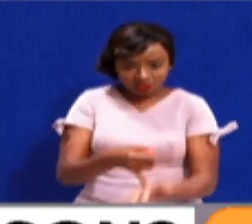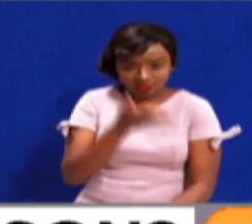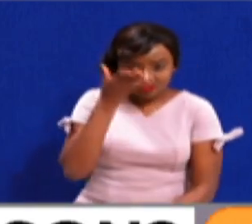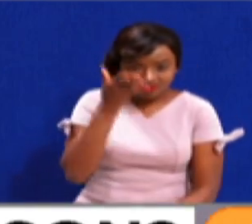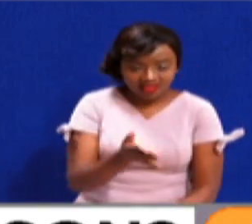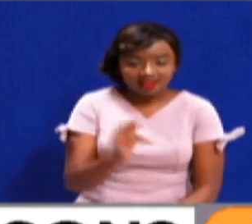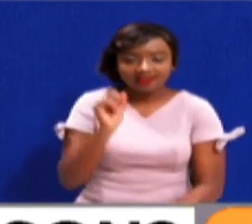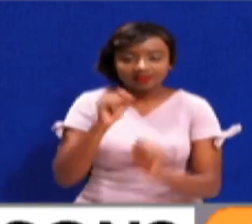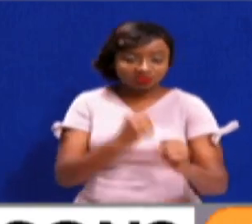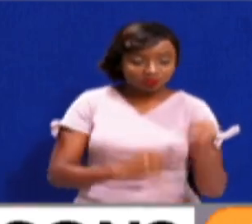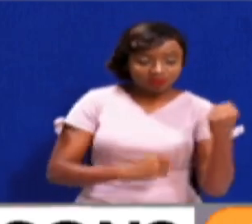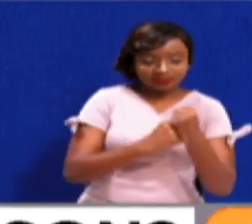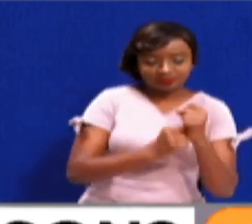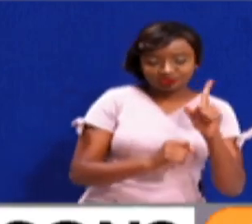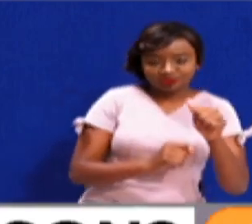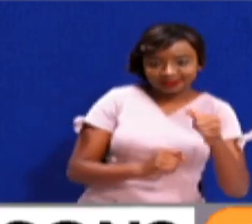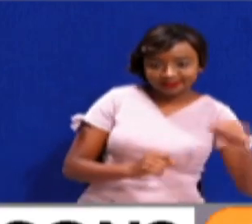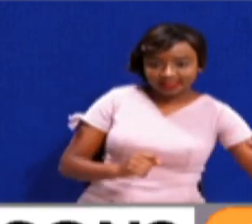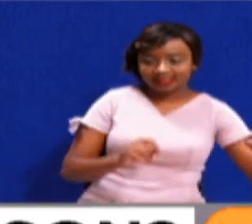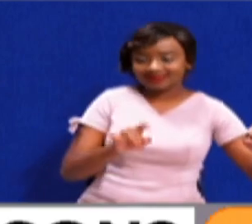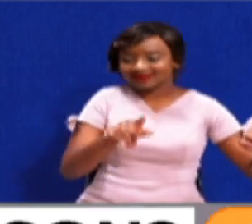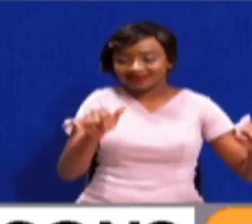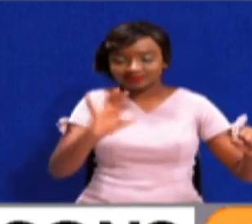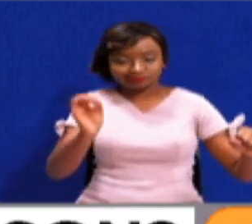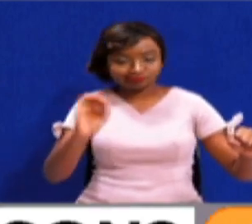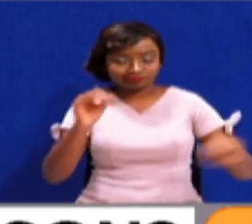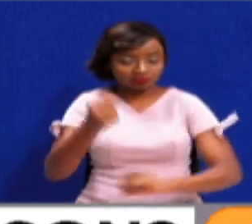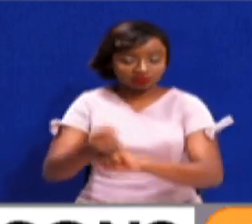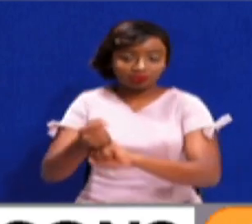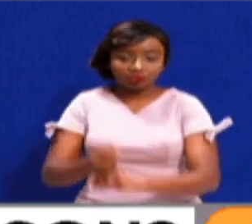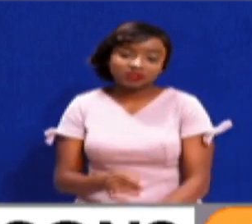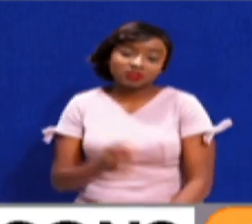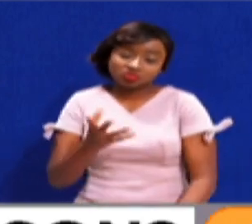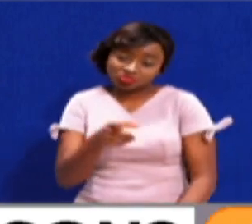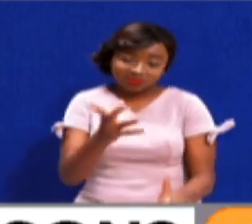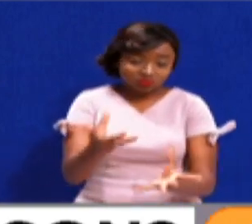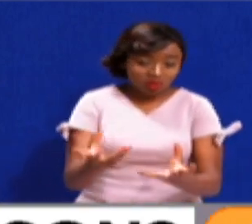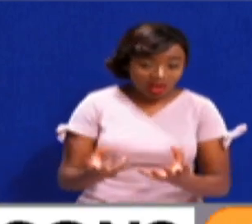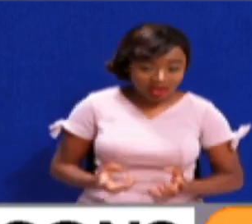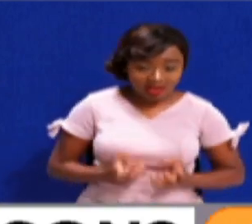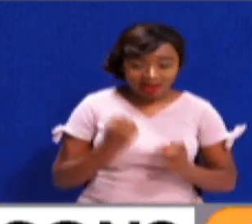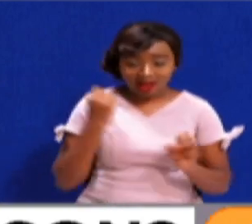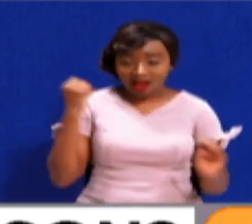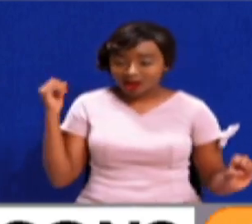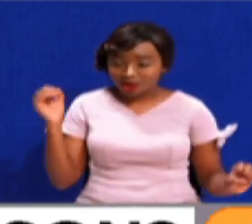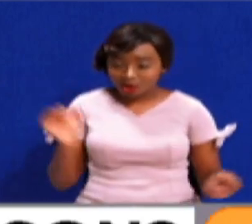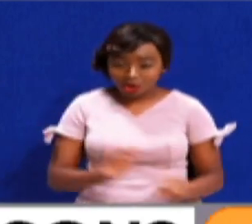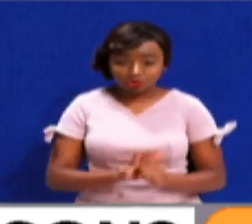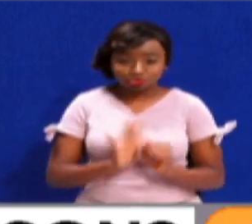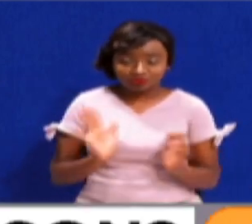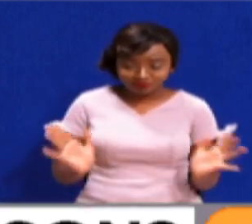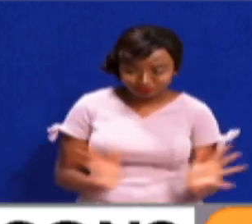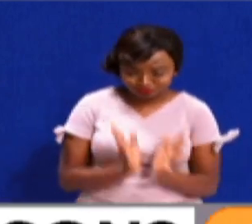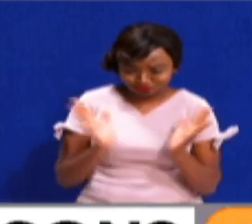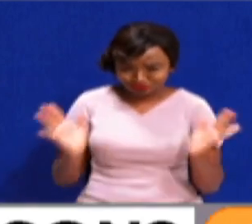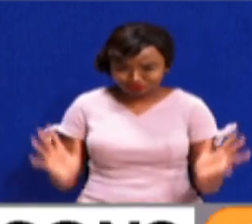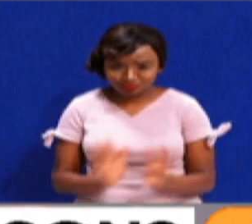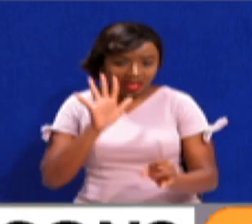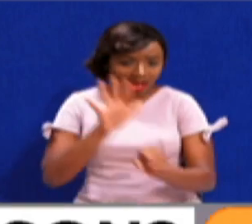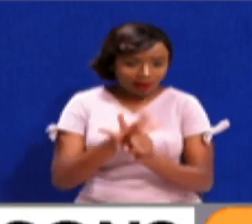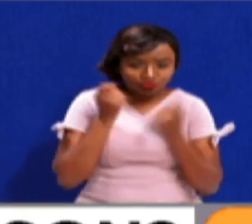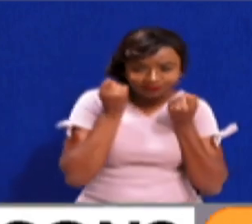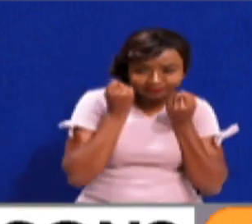would favor one side and not favor the other side. So this is something that would have required a lot of tact, a lot of lobbying, a lot of